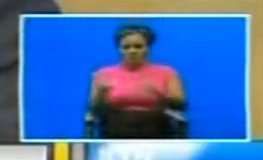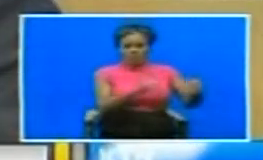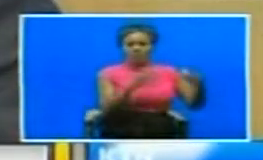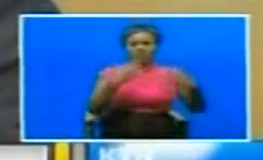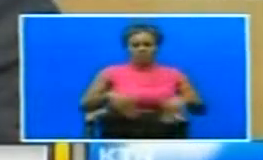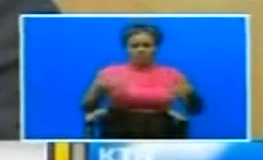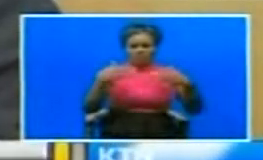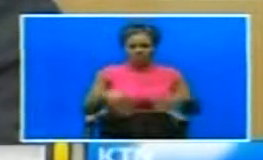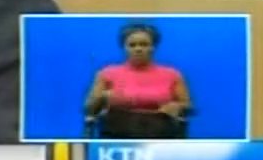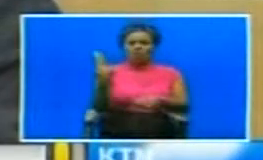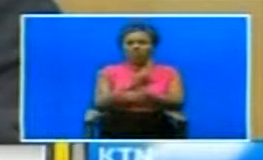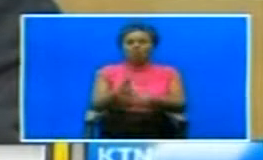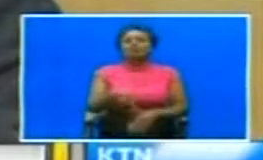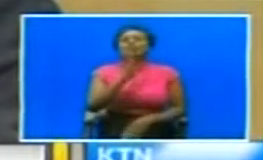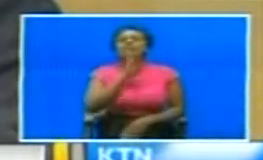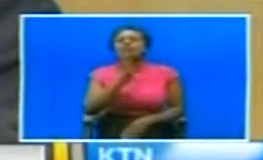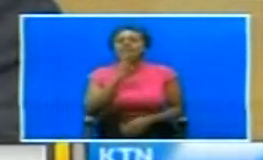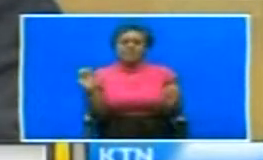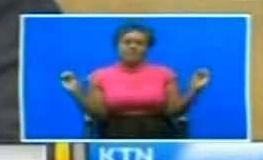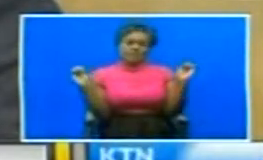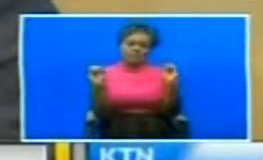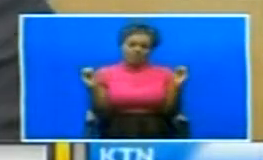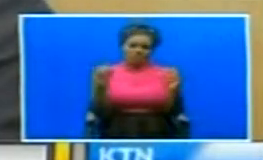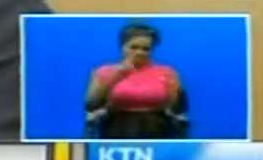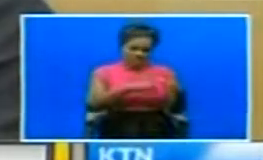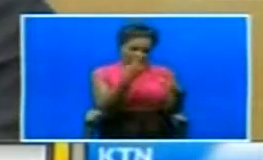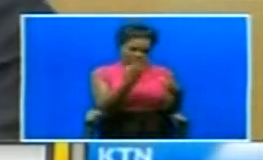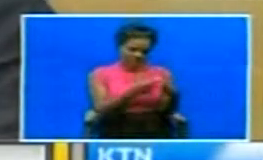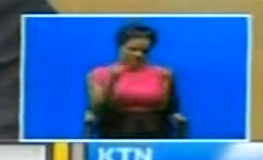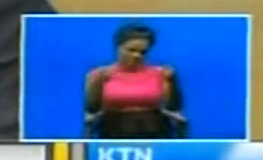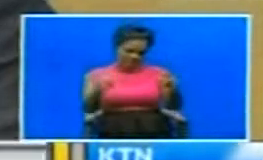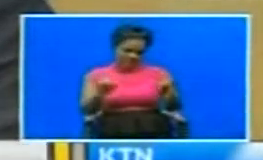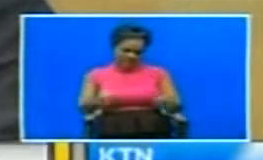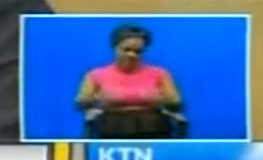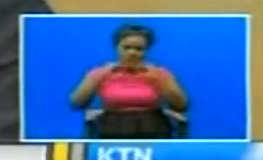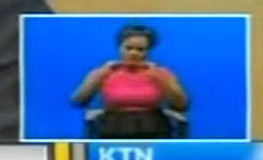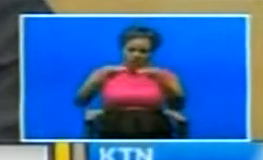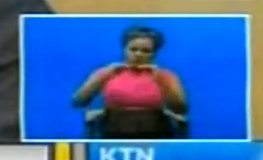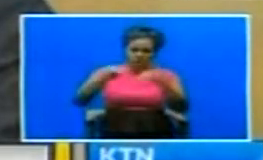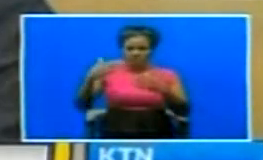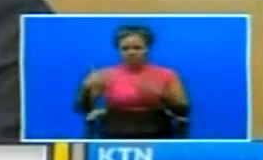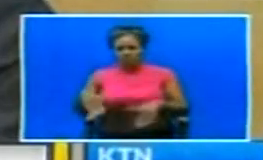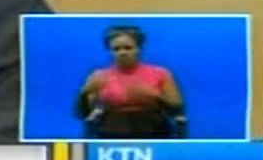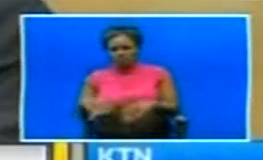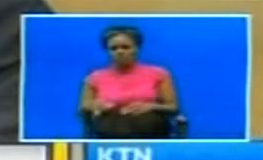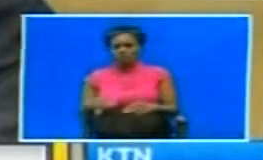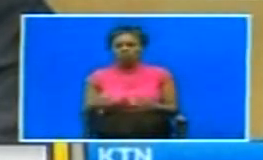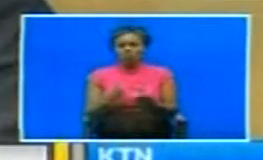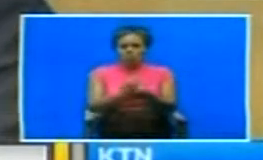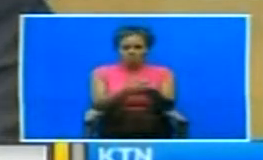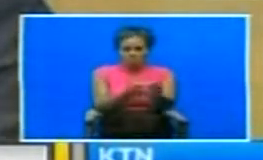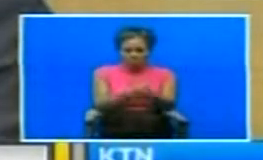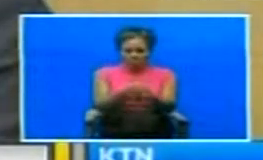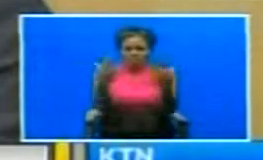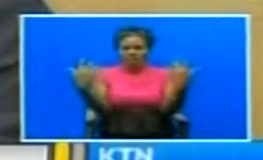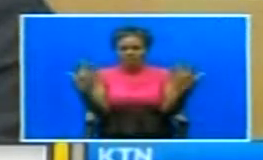the water that is already contaminated and so forth. Then you have to try and educate the people to get the kids to wash their hands,